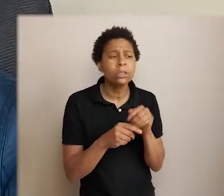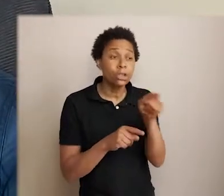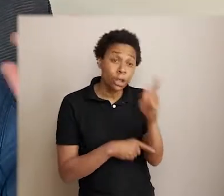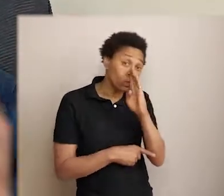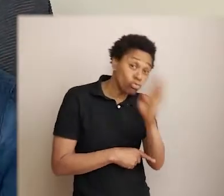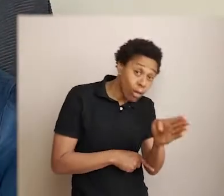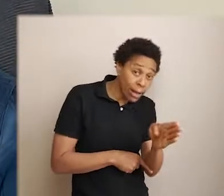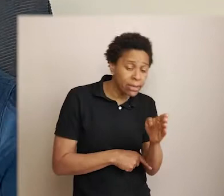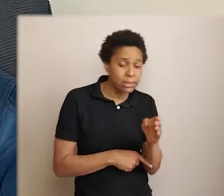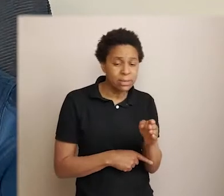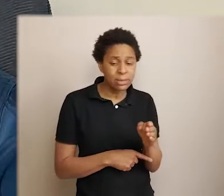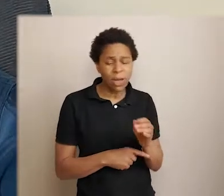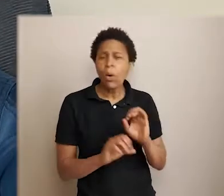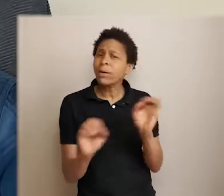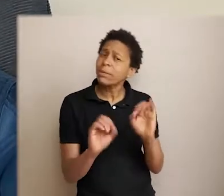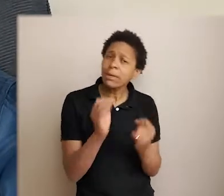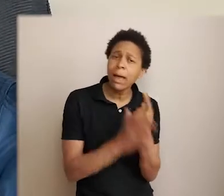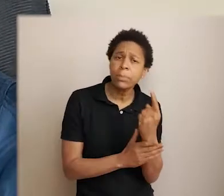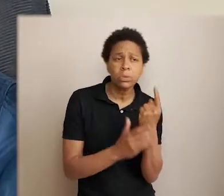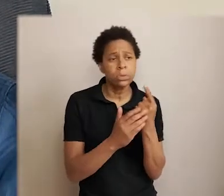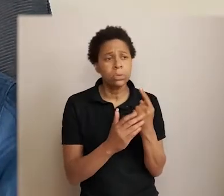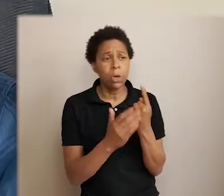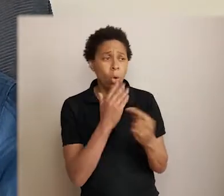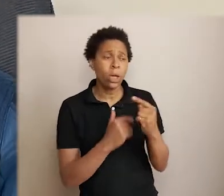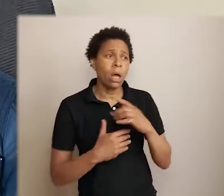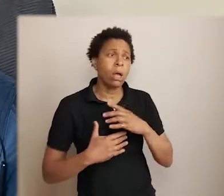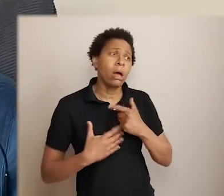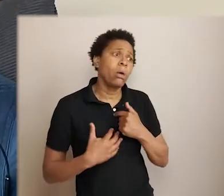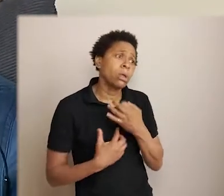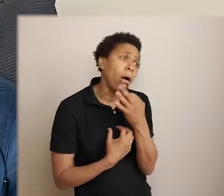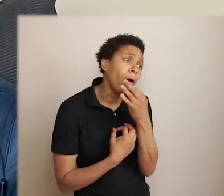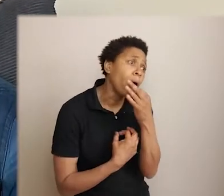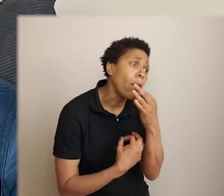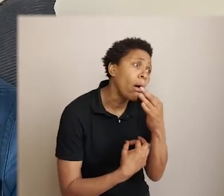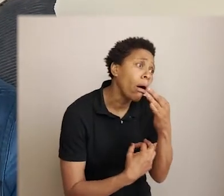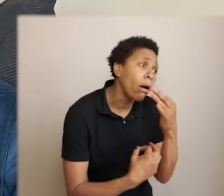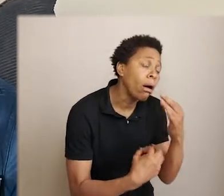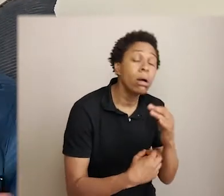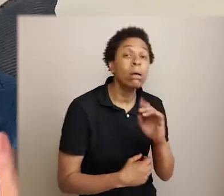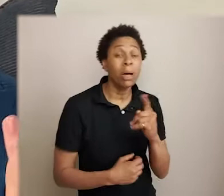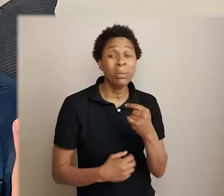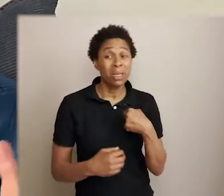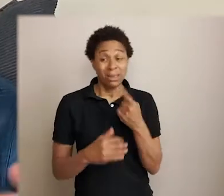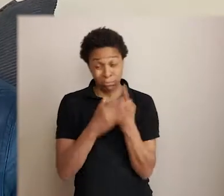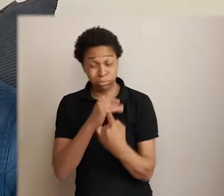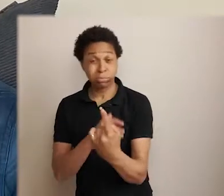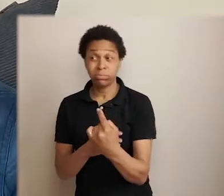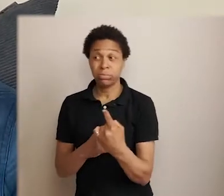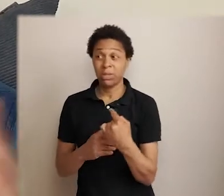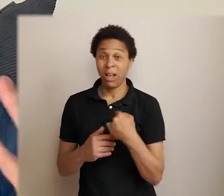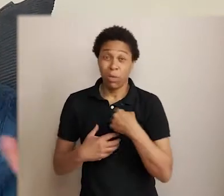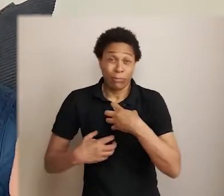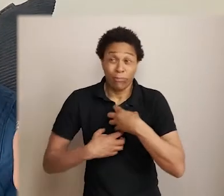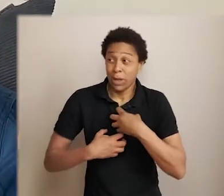straight, so nothing came of it apart from a load of anguish. I was isolated and too afraid of friends and